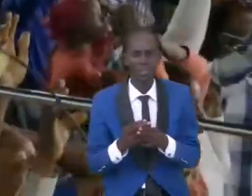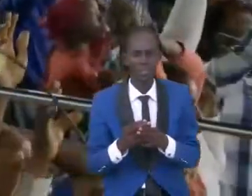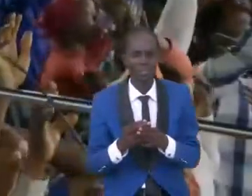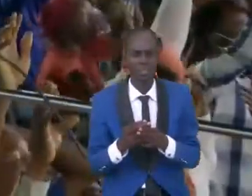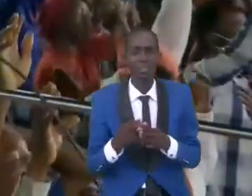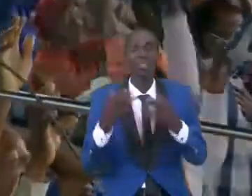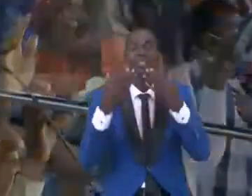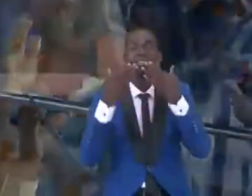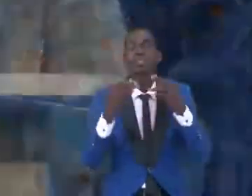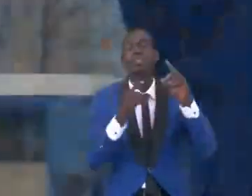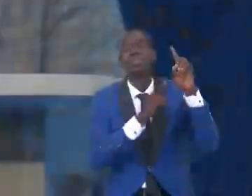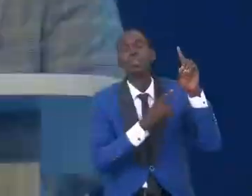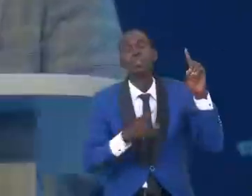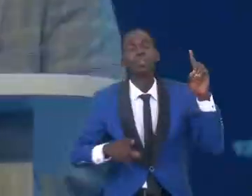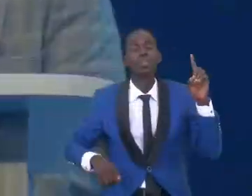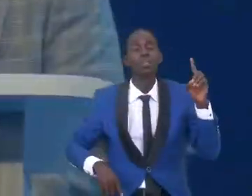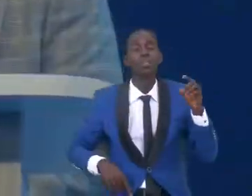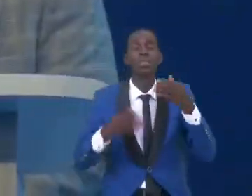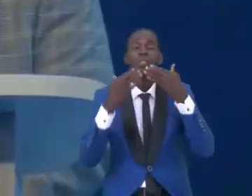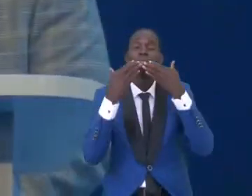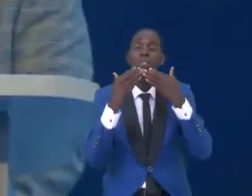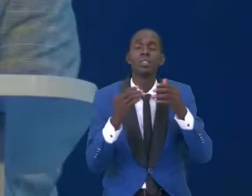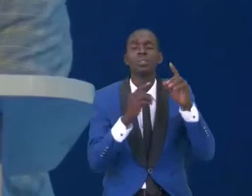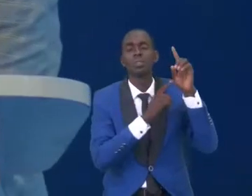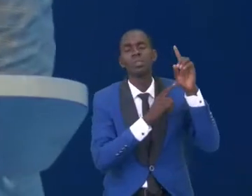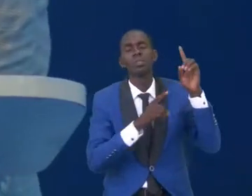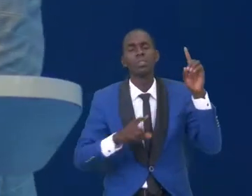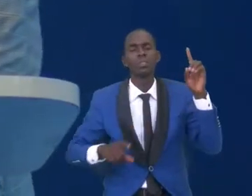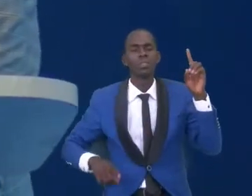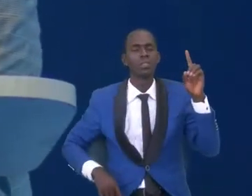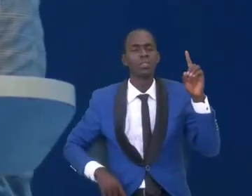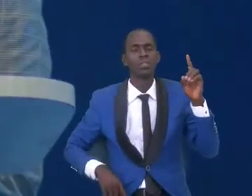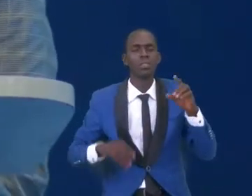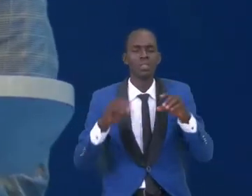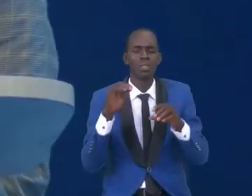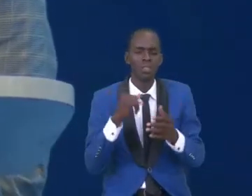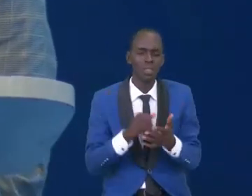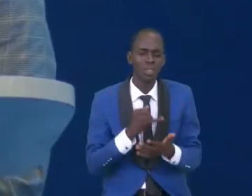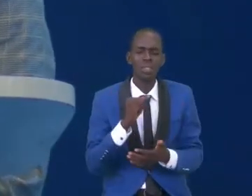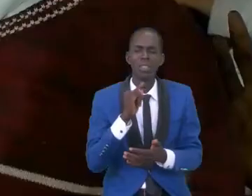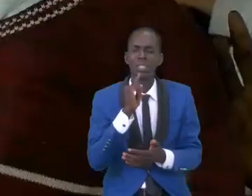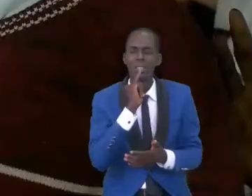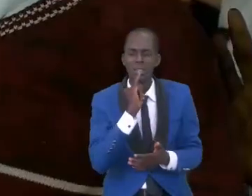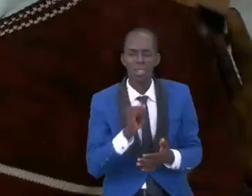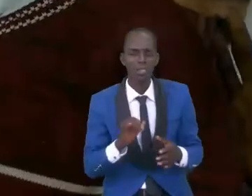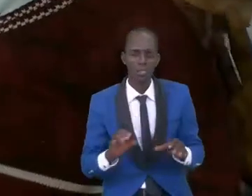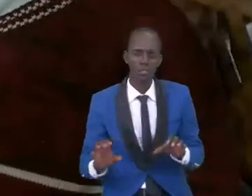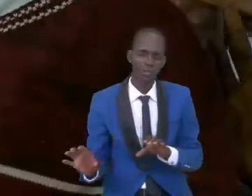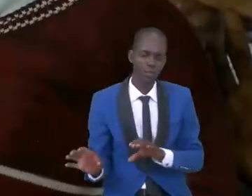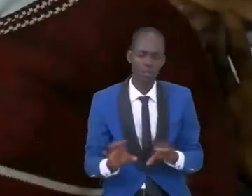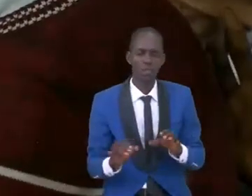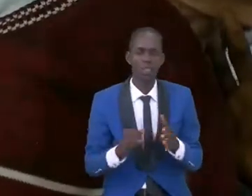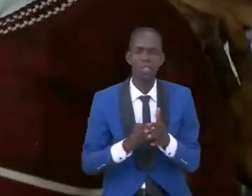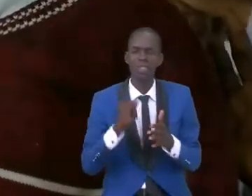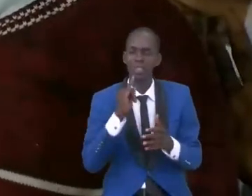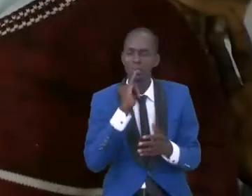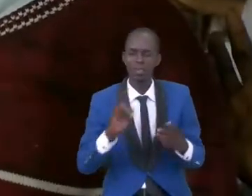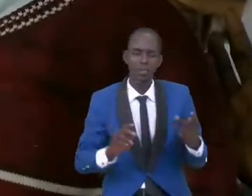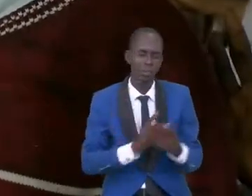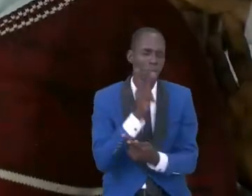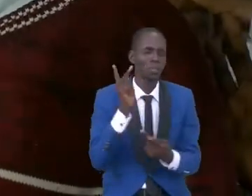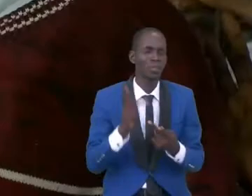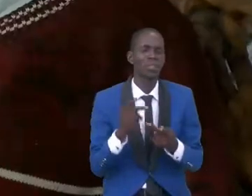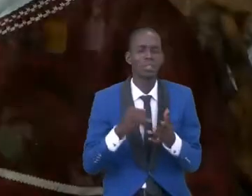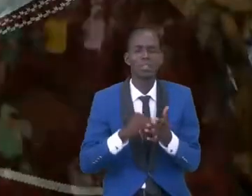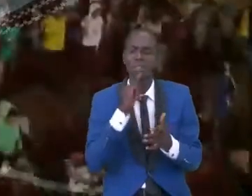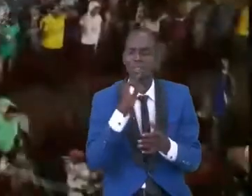Thank you, Lord. Thank you, Lord. It is done. In